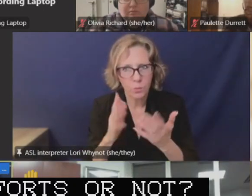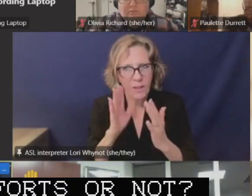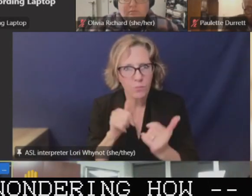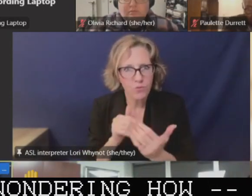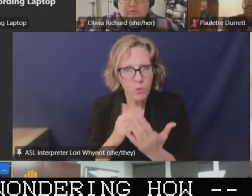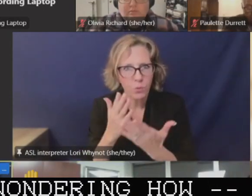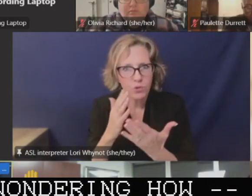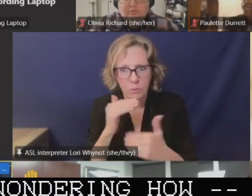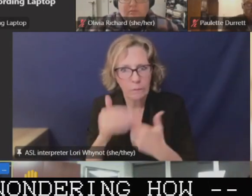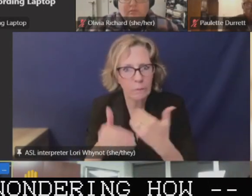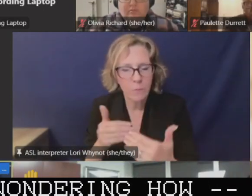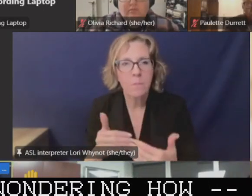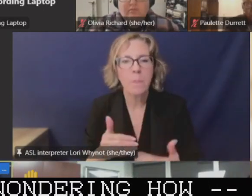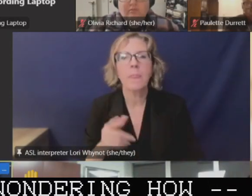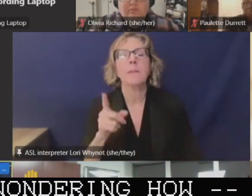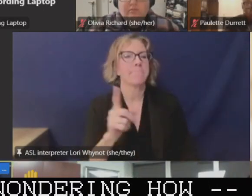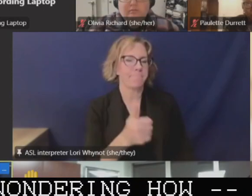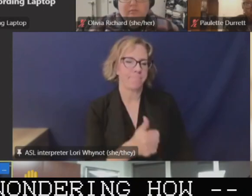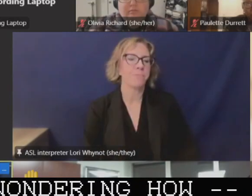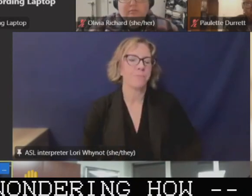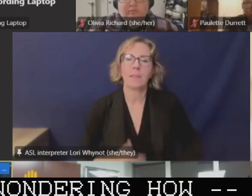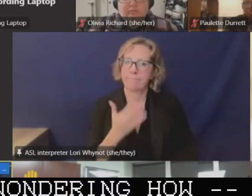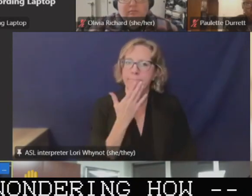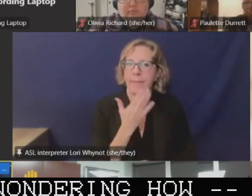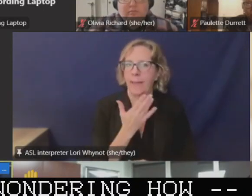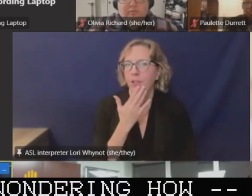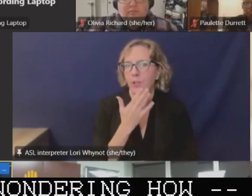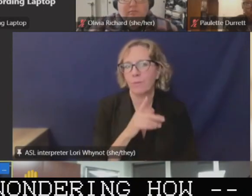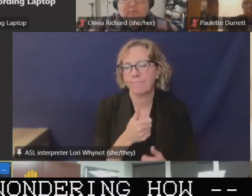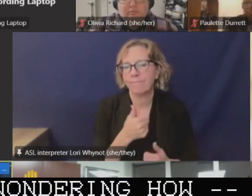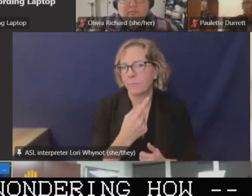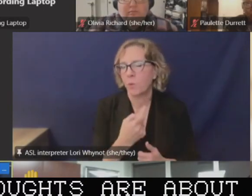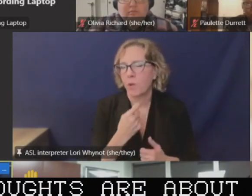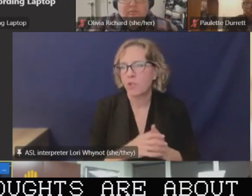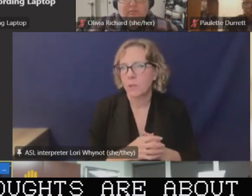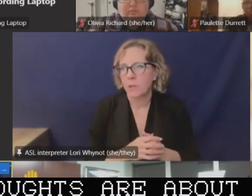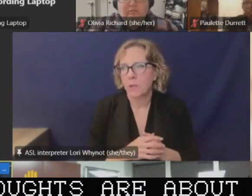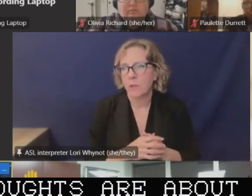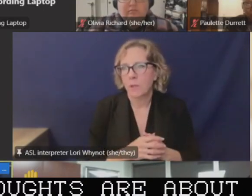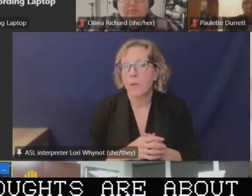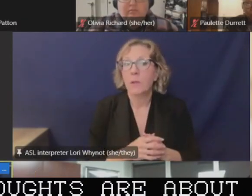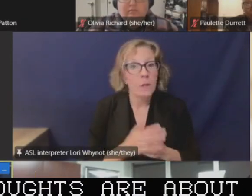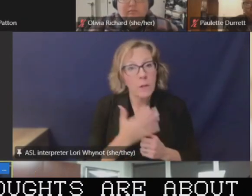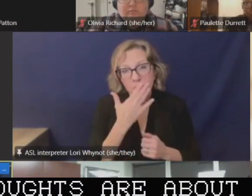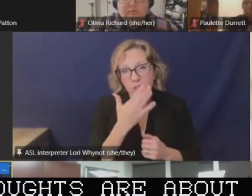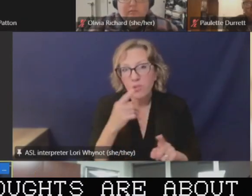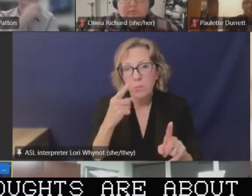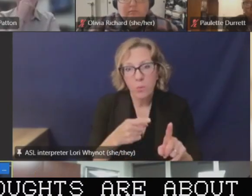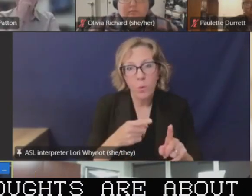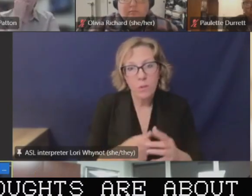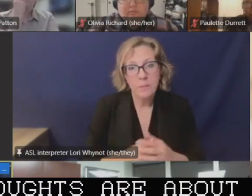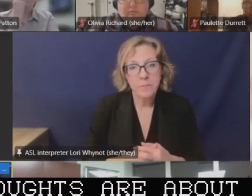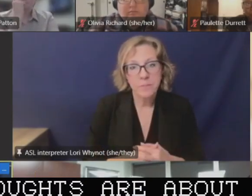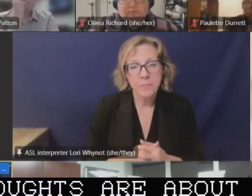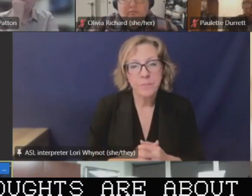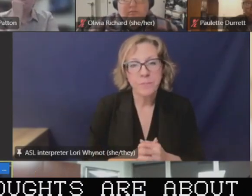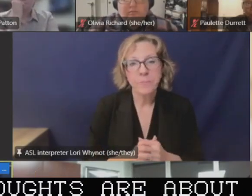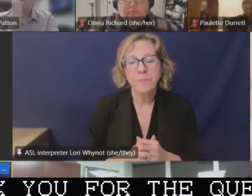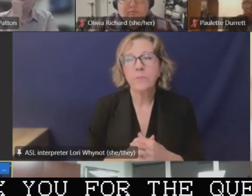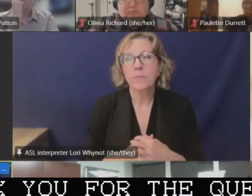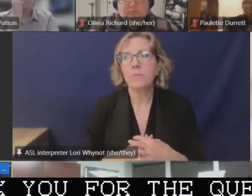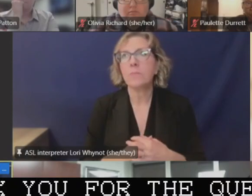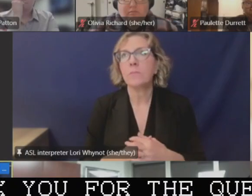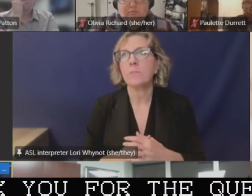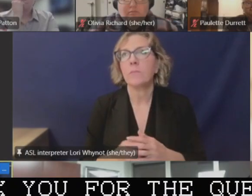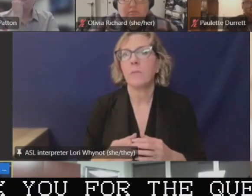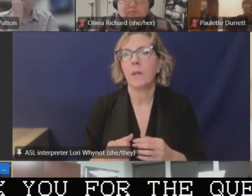Yeah, thank you so much for your question. And yeah, a very good point. I would